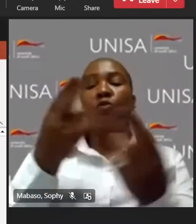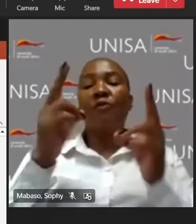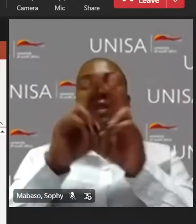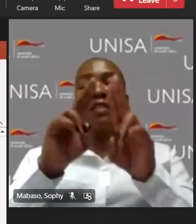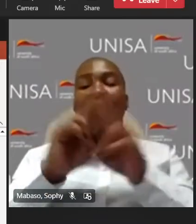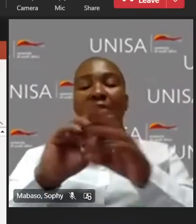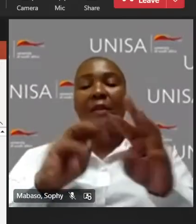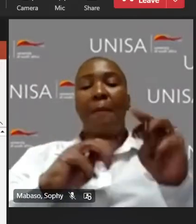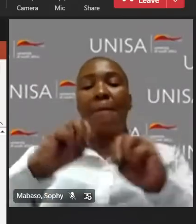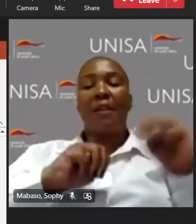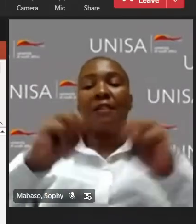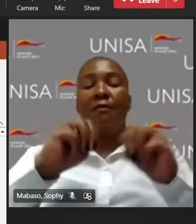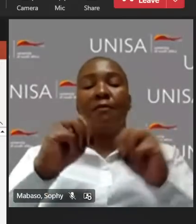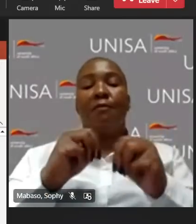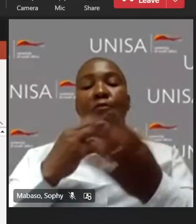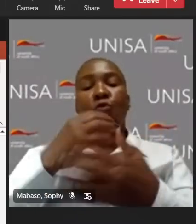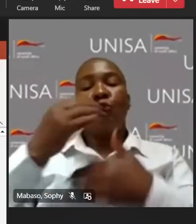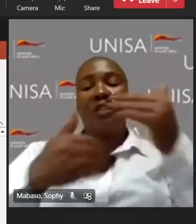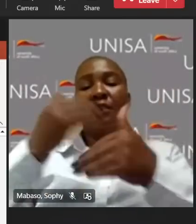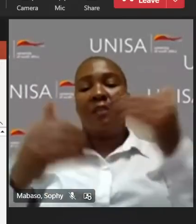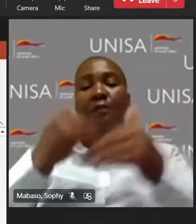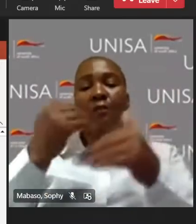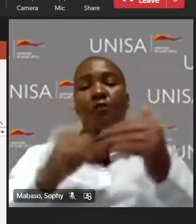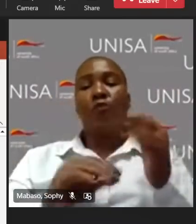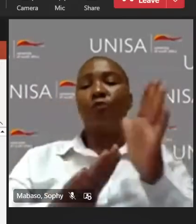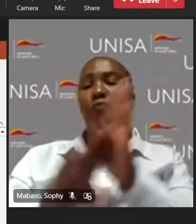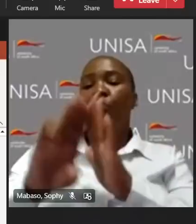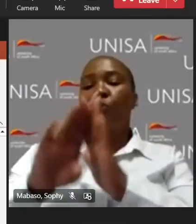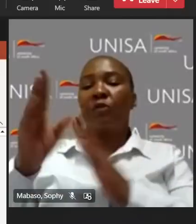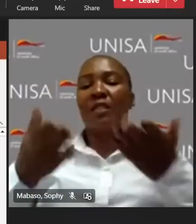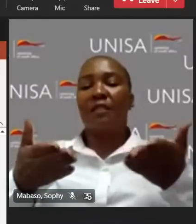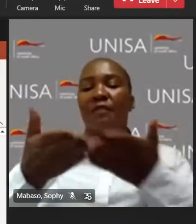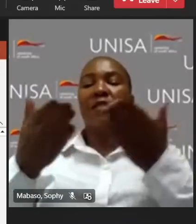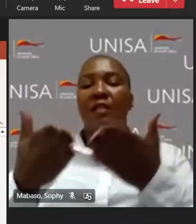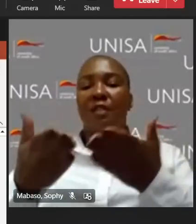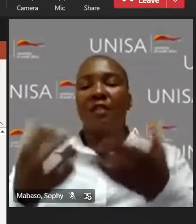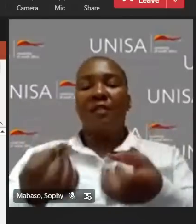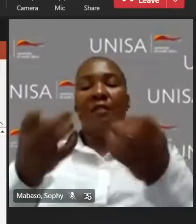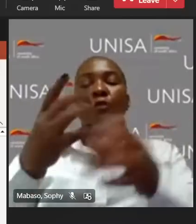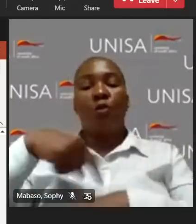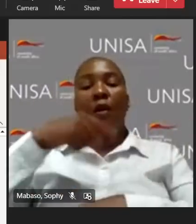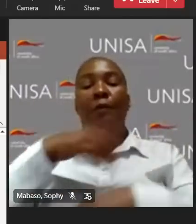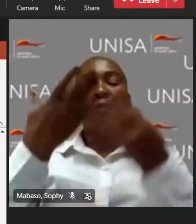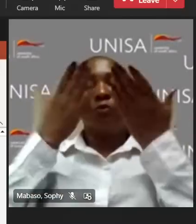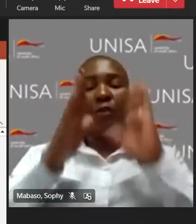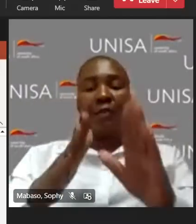consistently to ensure improved service delivery to students.